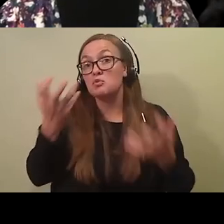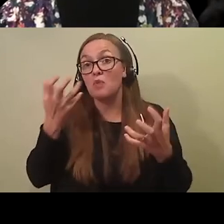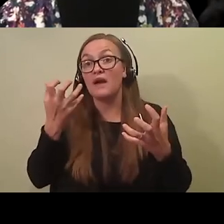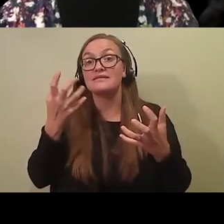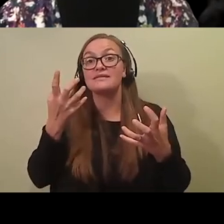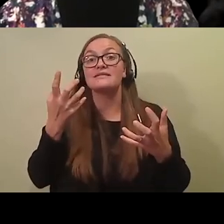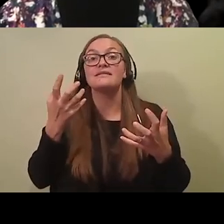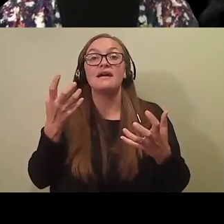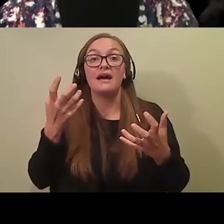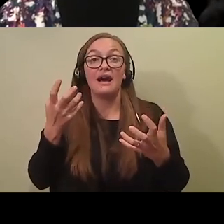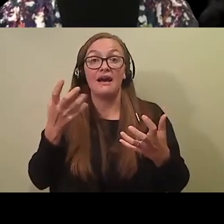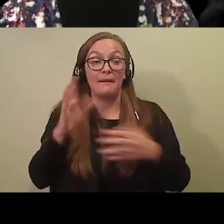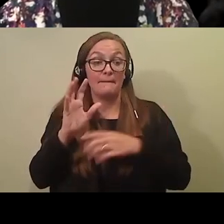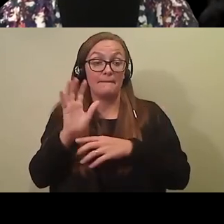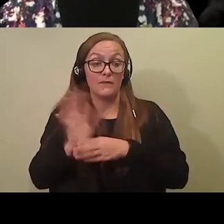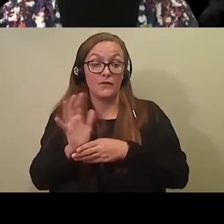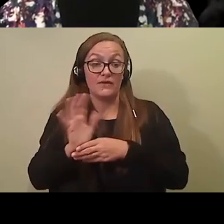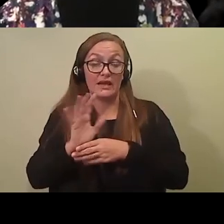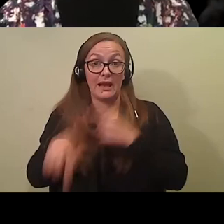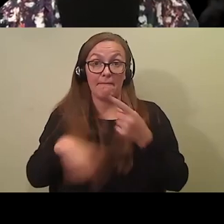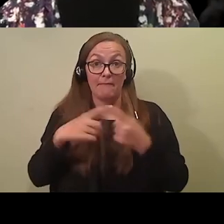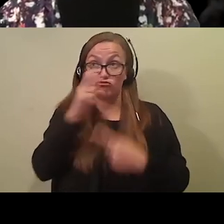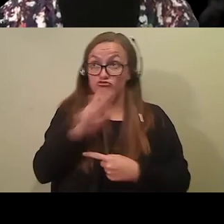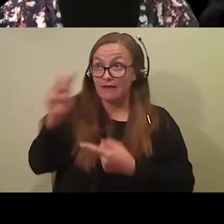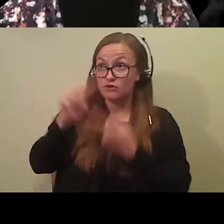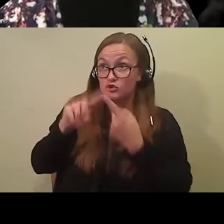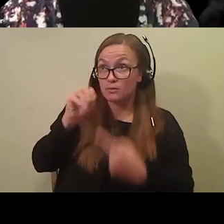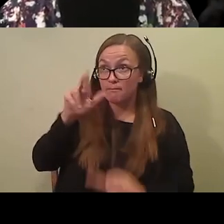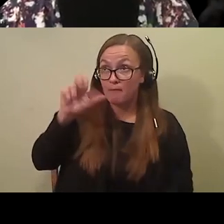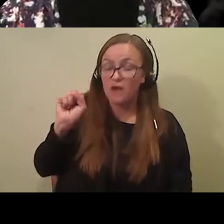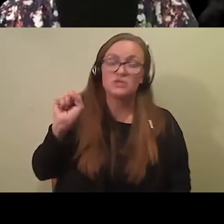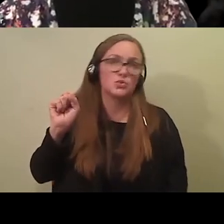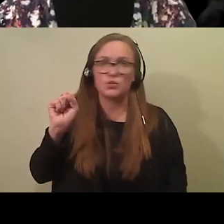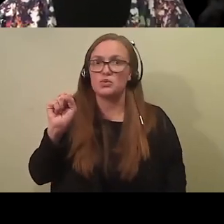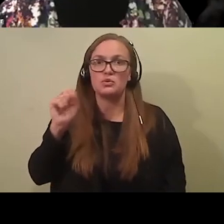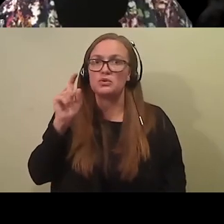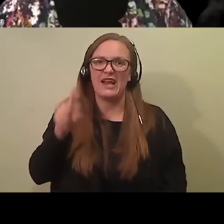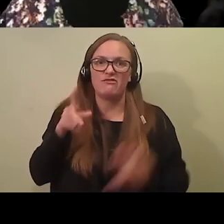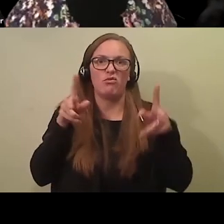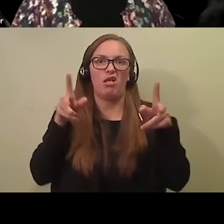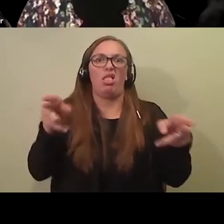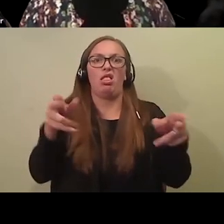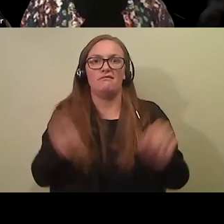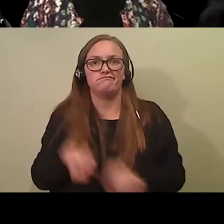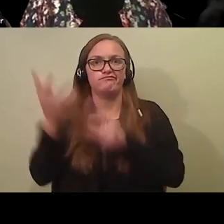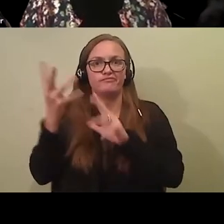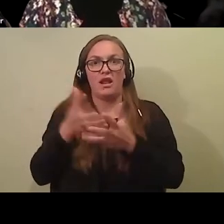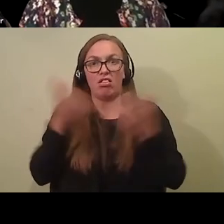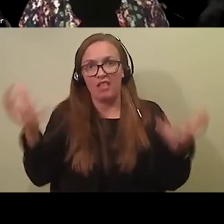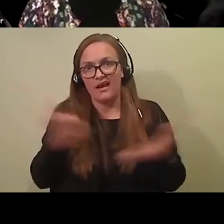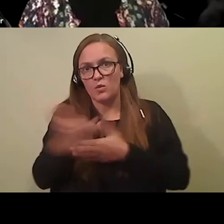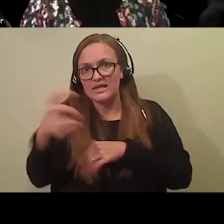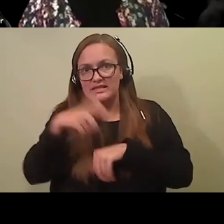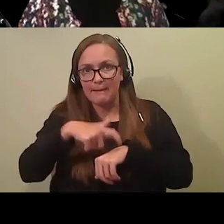of cutting. Think of it, you know, 8 or 9 months, it's a lot of tedium getting to Mars. However, if I wanted to